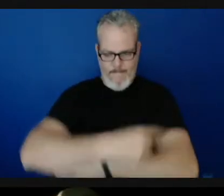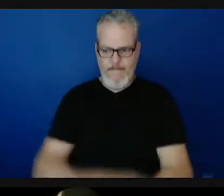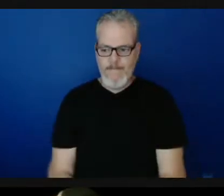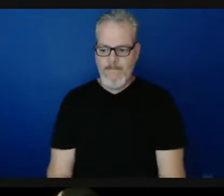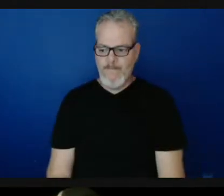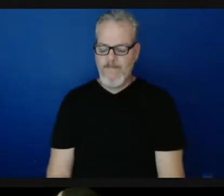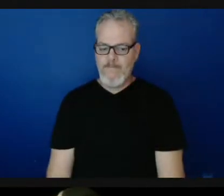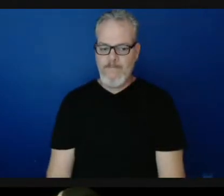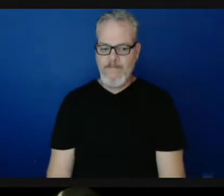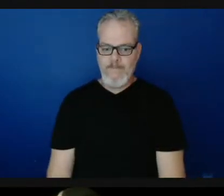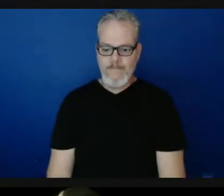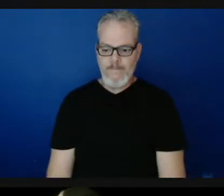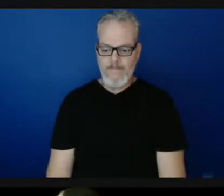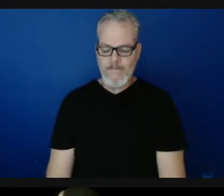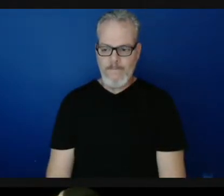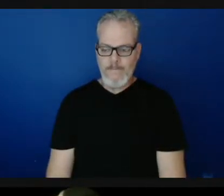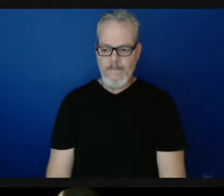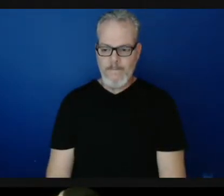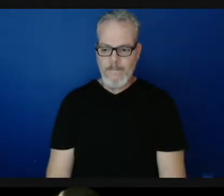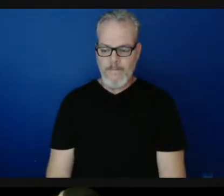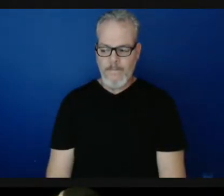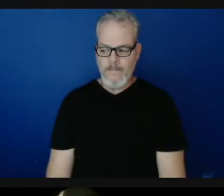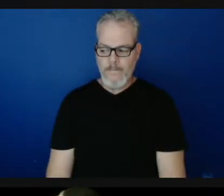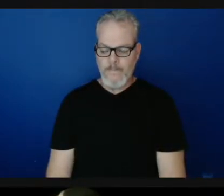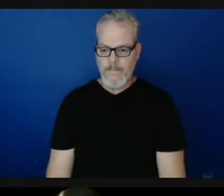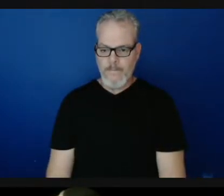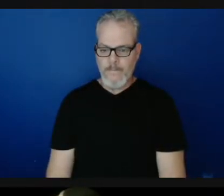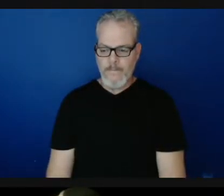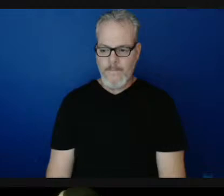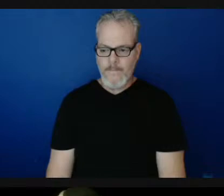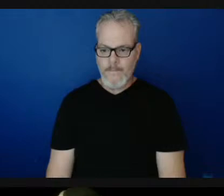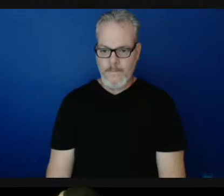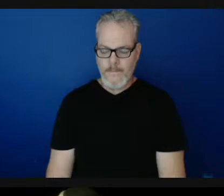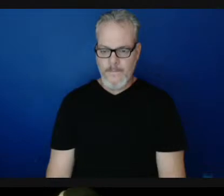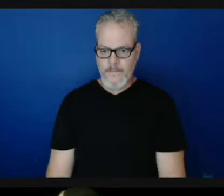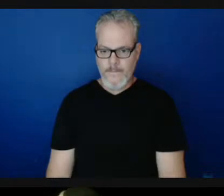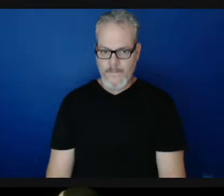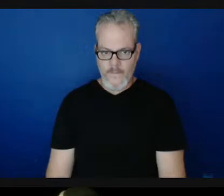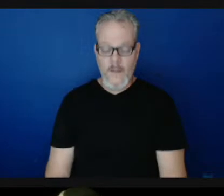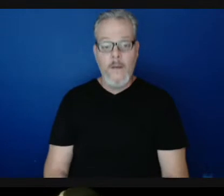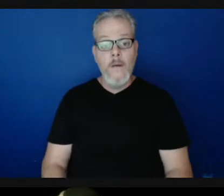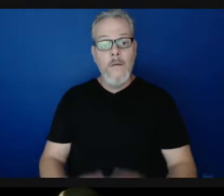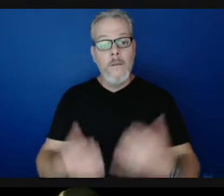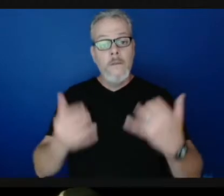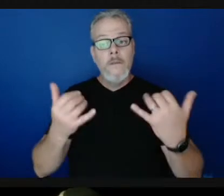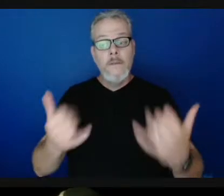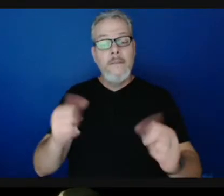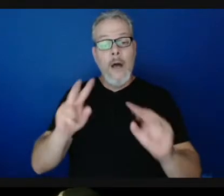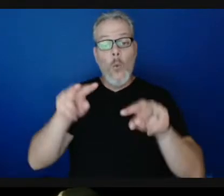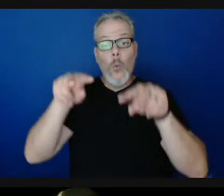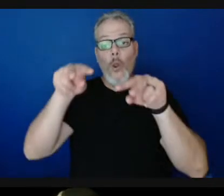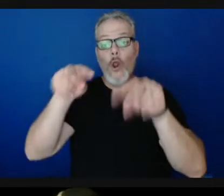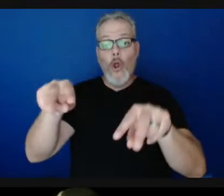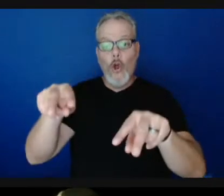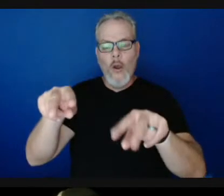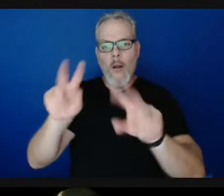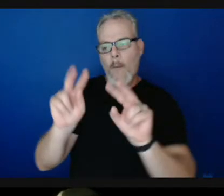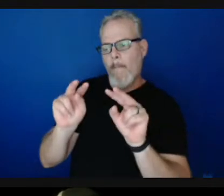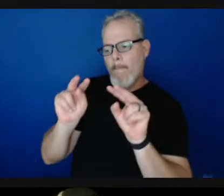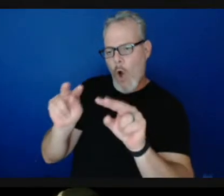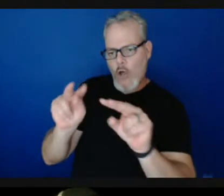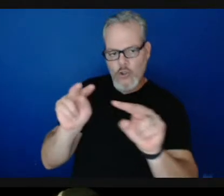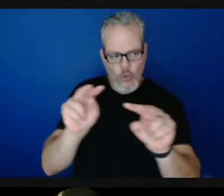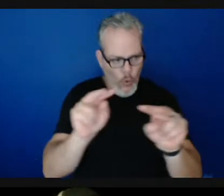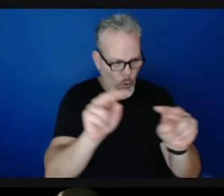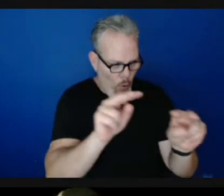Okay, so that's just the most current thing here. We will turn to monitoring next,